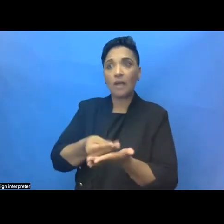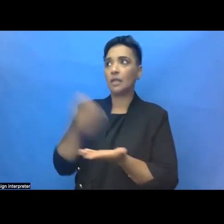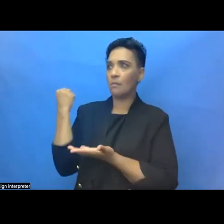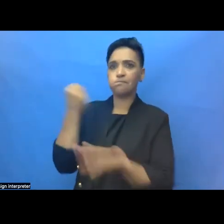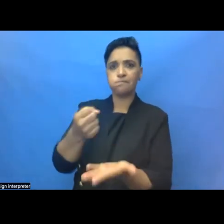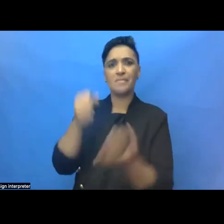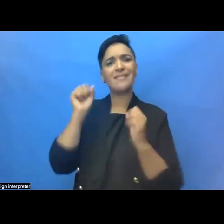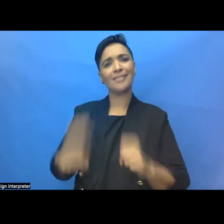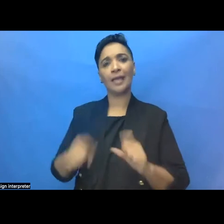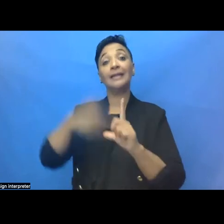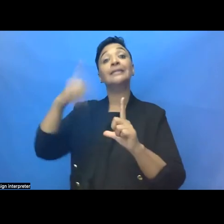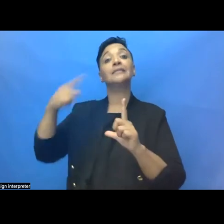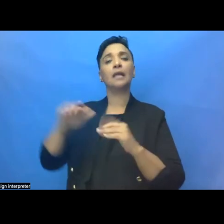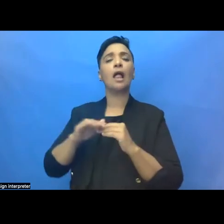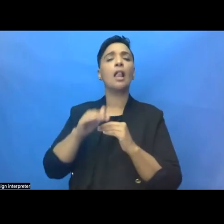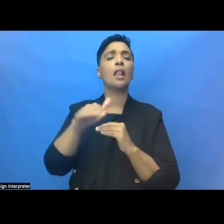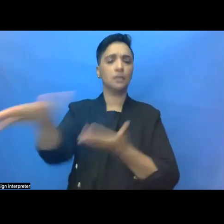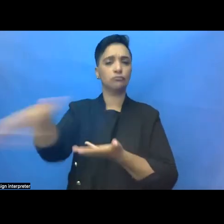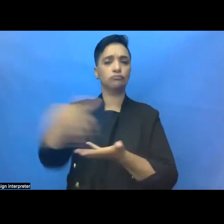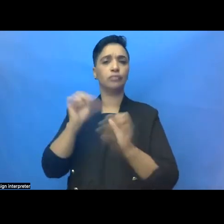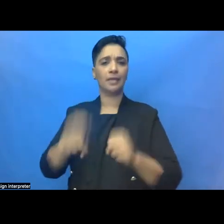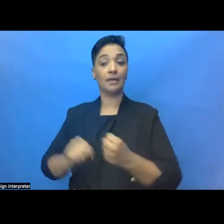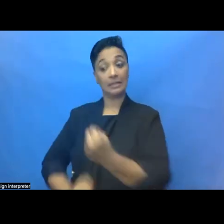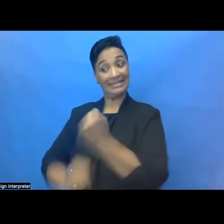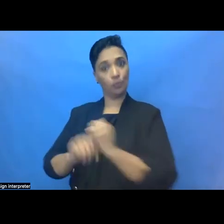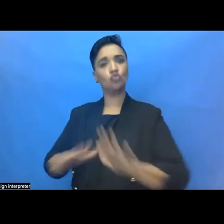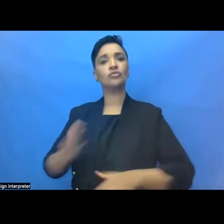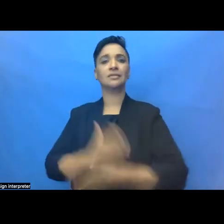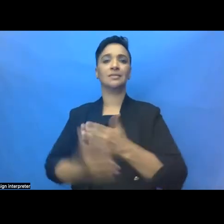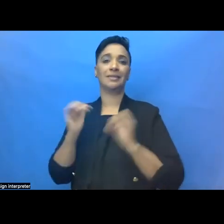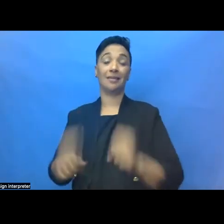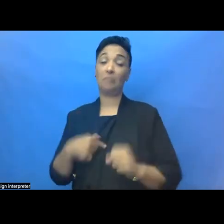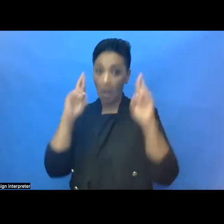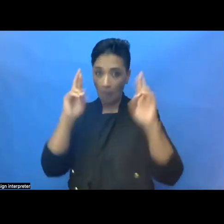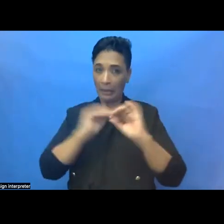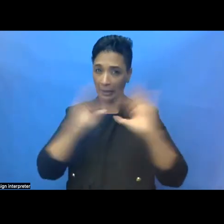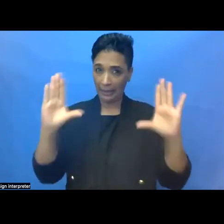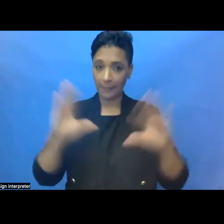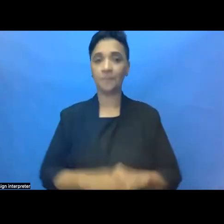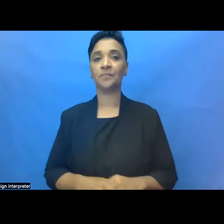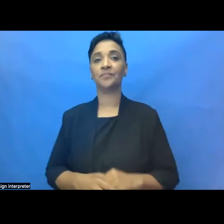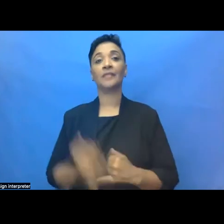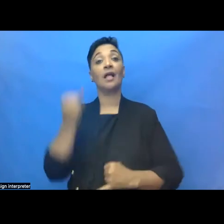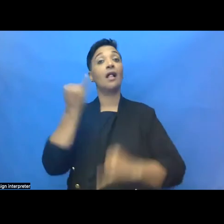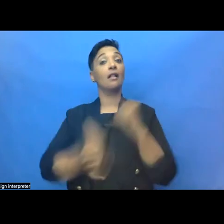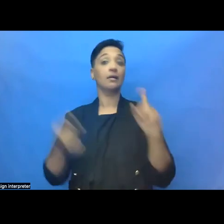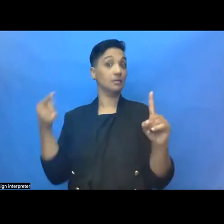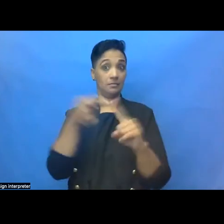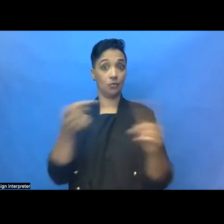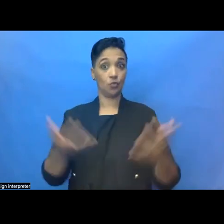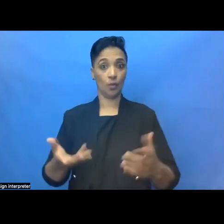which seek to support children with disabilities. I hope that that's clear. And my final point is really around